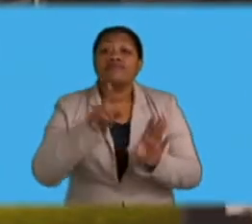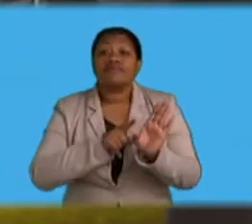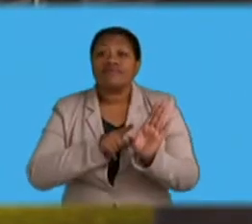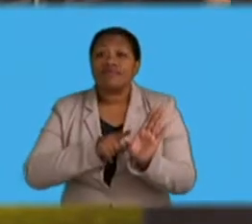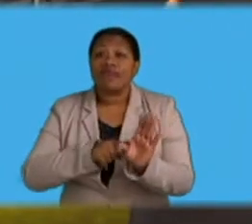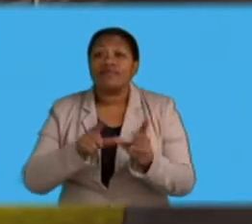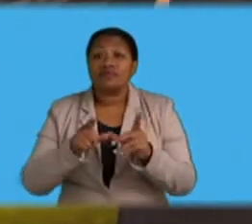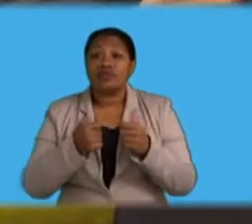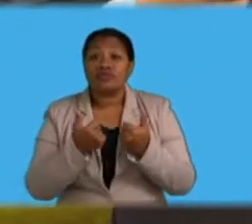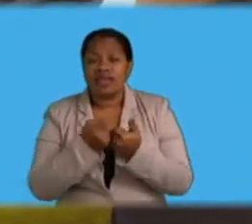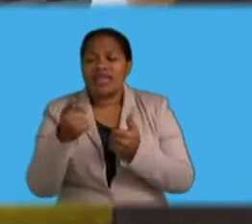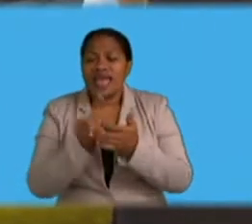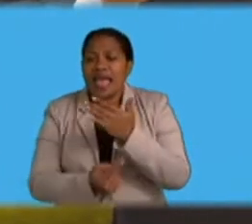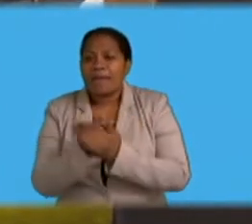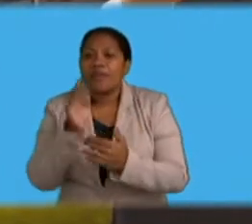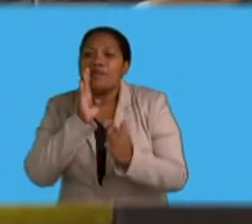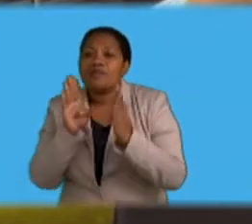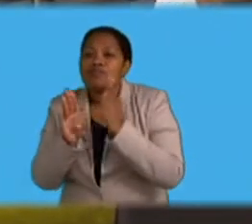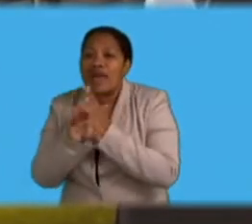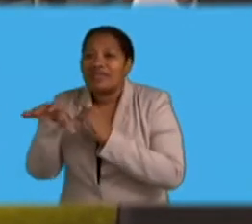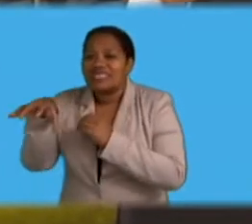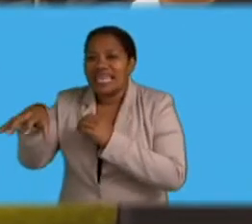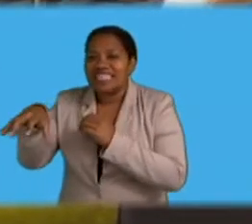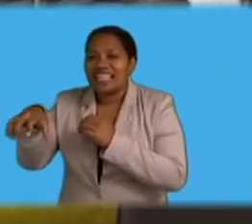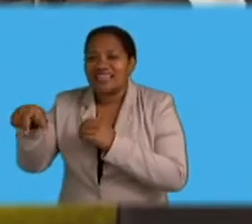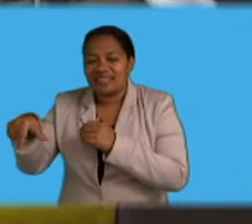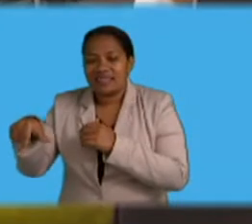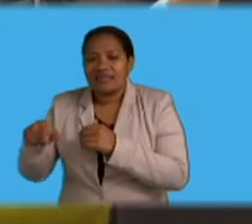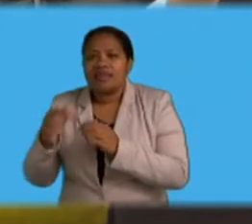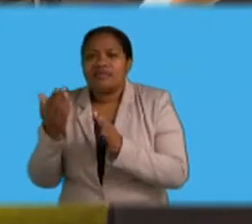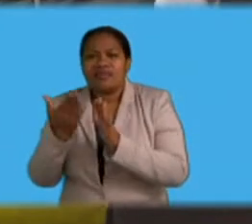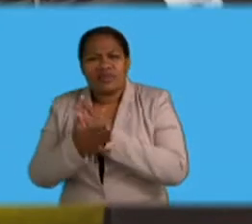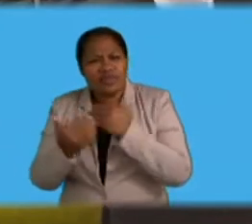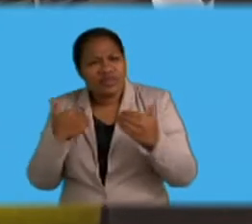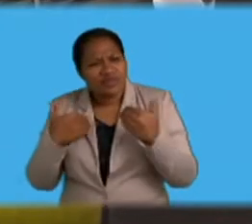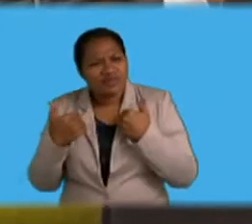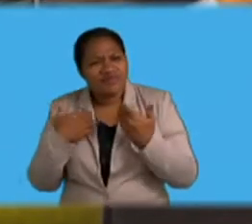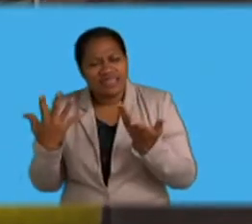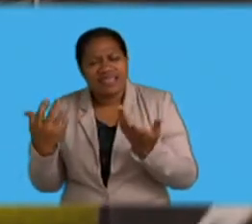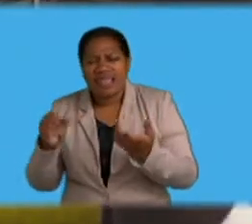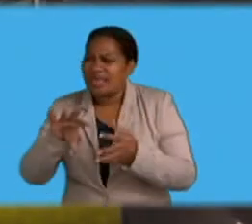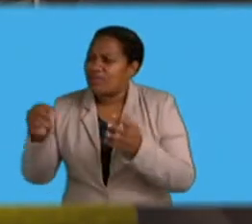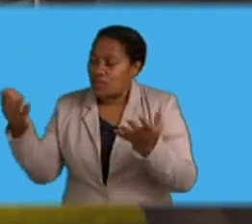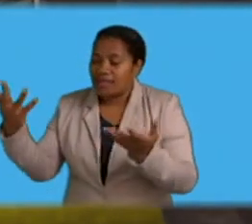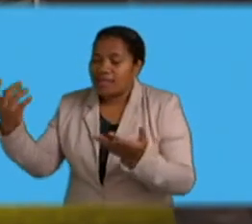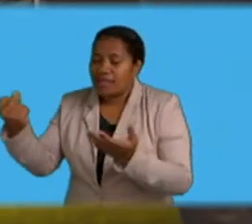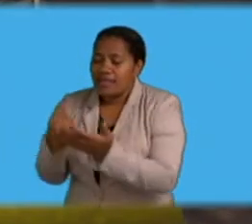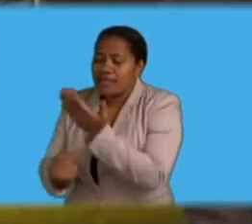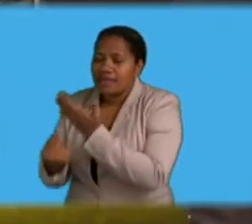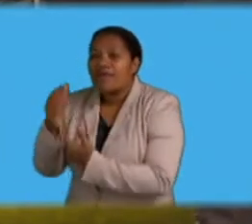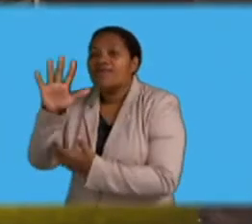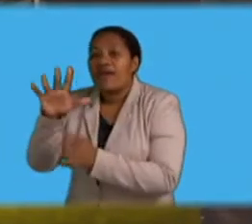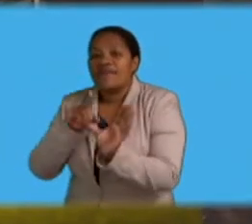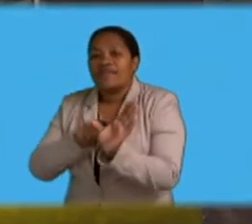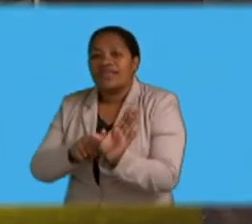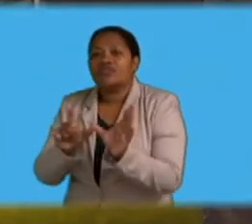that's what happens in the private sector. You go to university institutions, everywhere it happens, 3 to 5 year contracts. Very, very